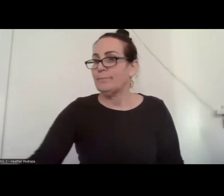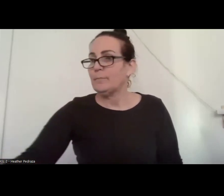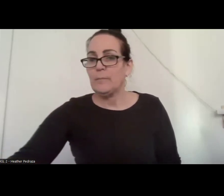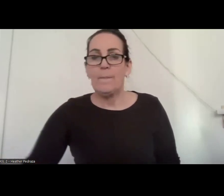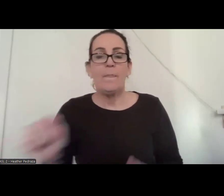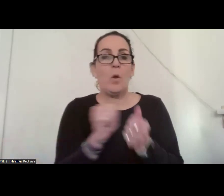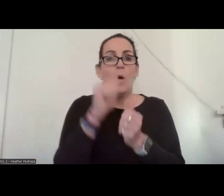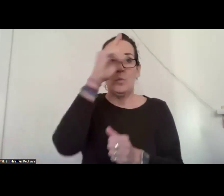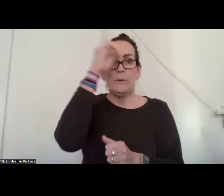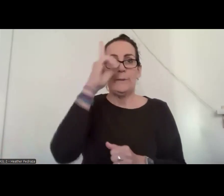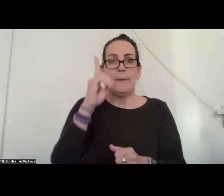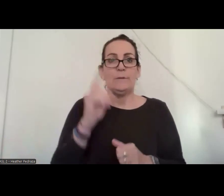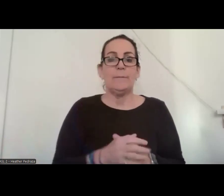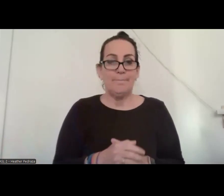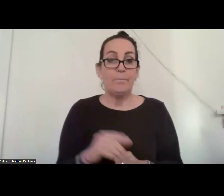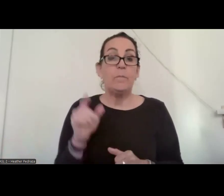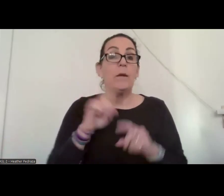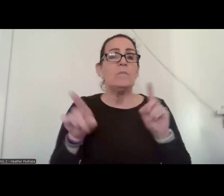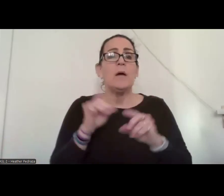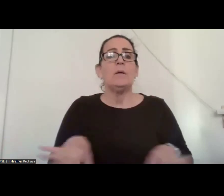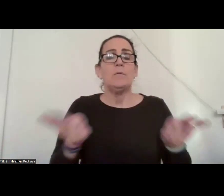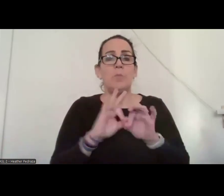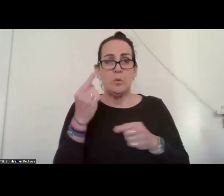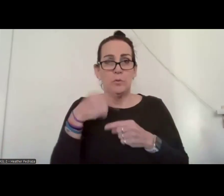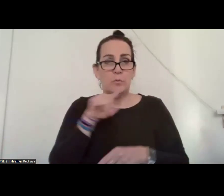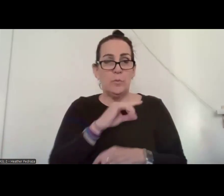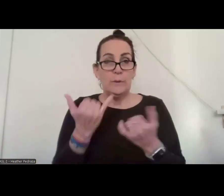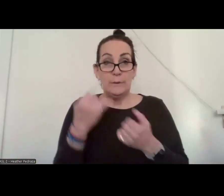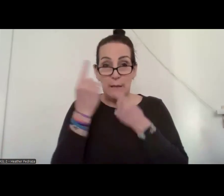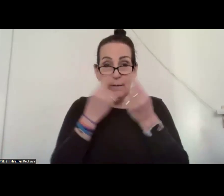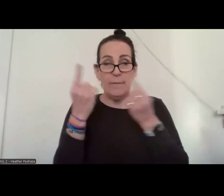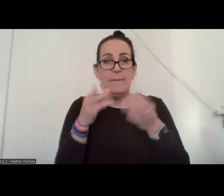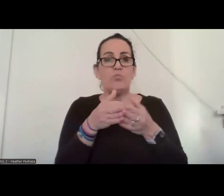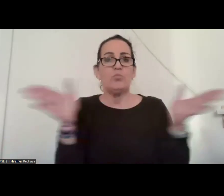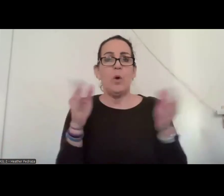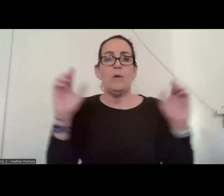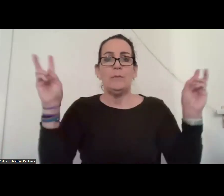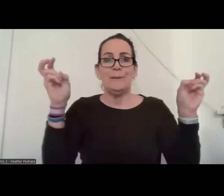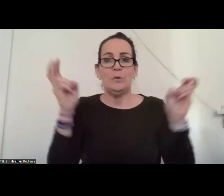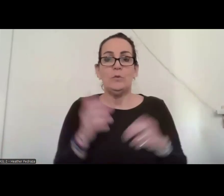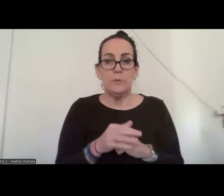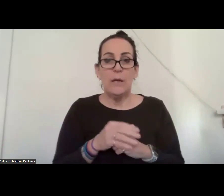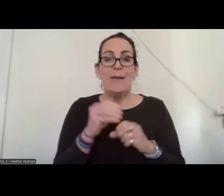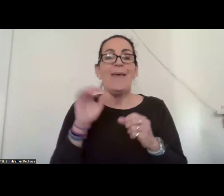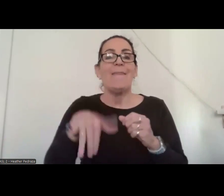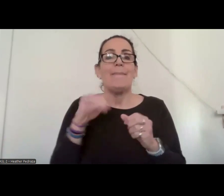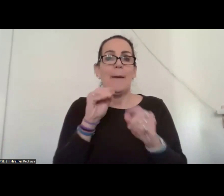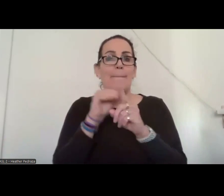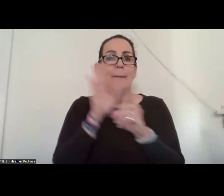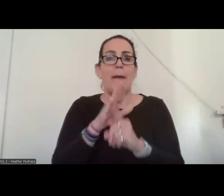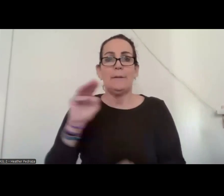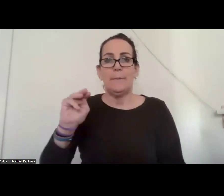to think about how, for the broader issues impacting the MPA, we're going to take